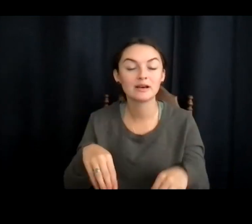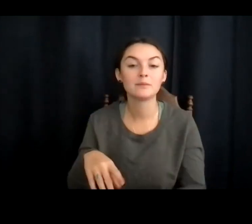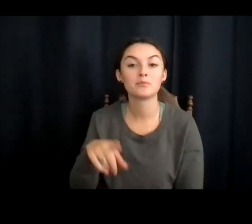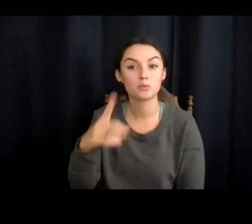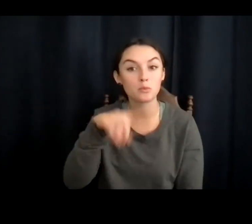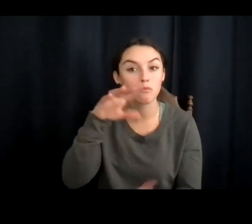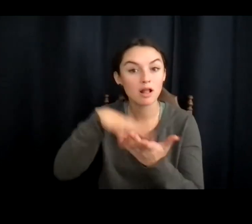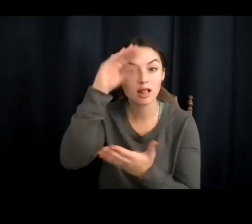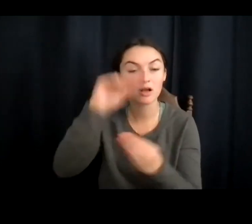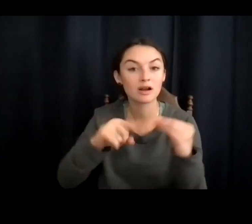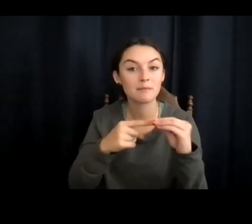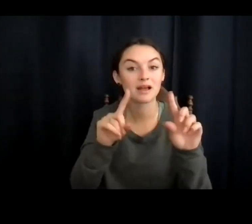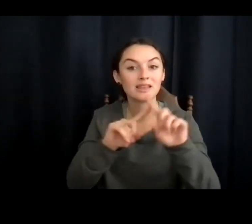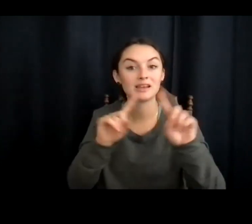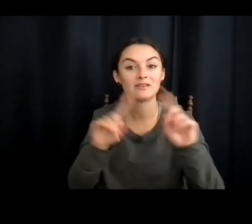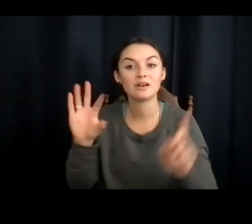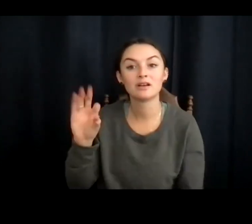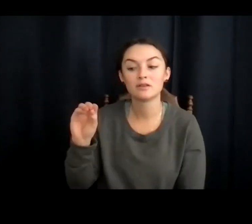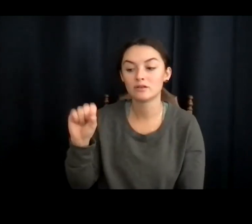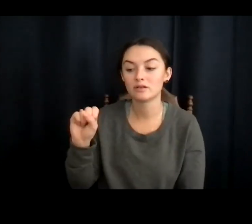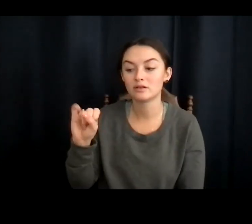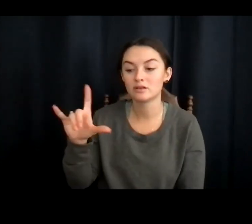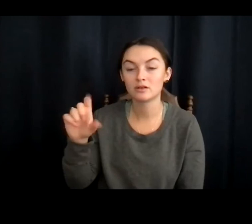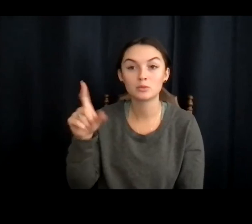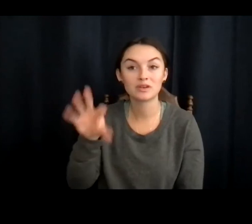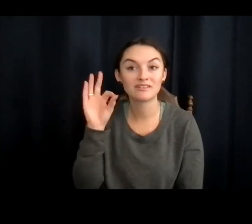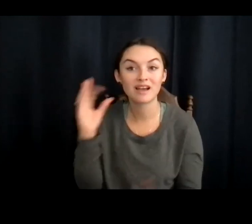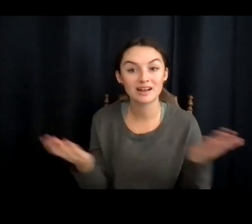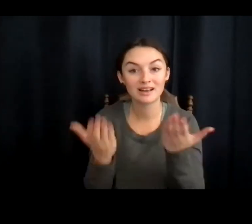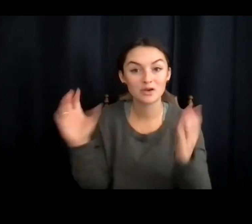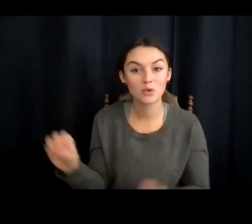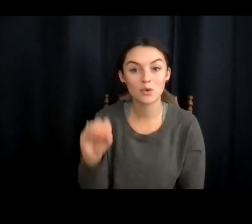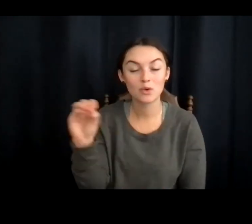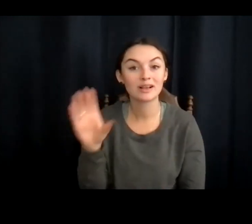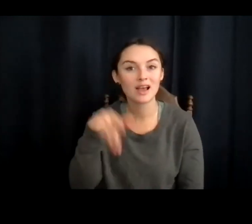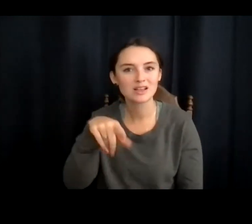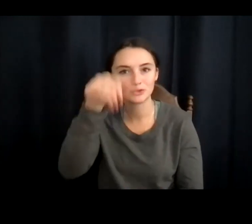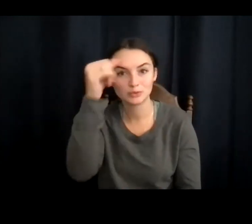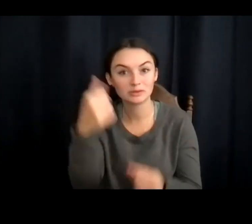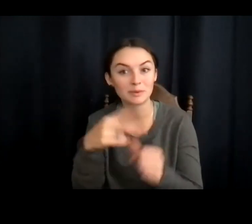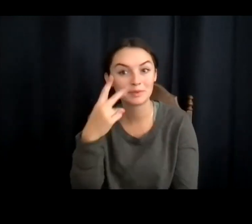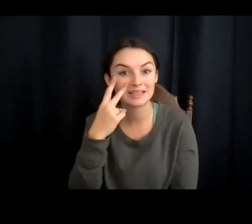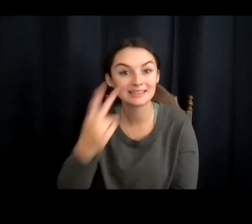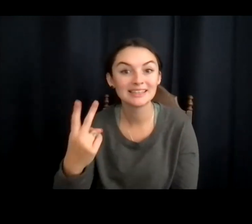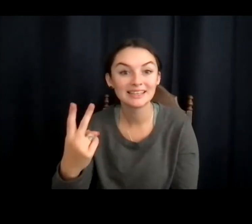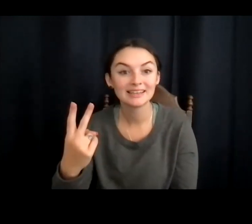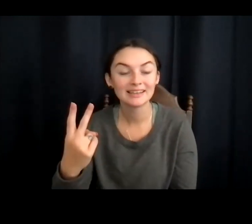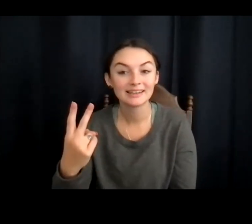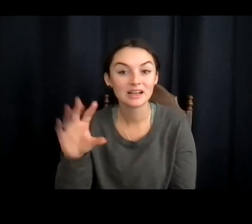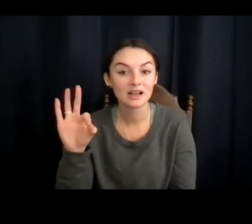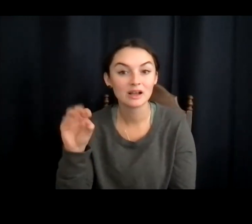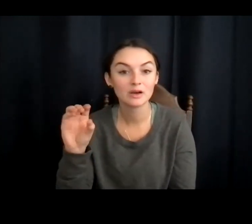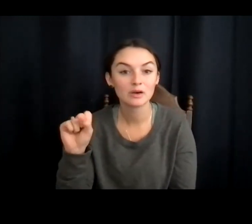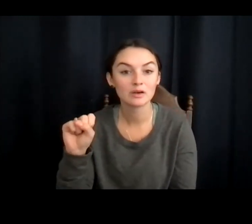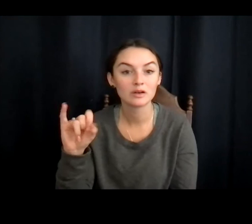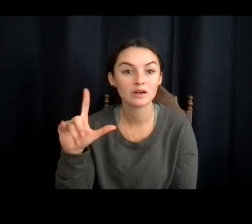learned about the fossils that they found in Oregon. And do you remember seeing that, the fossils of the